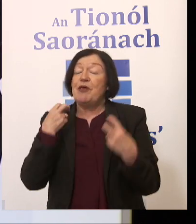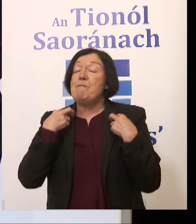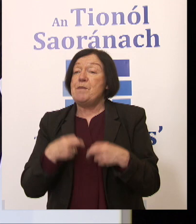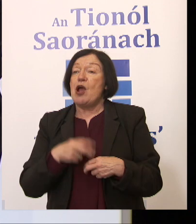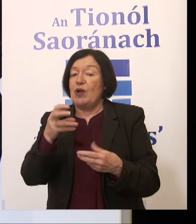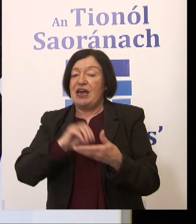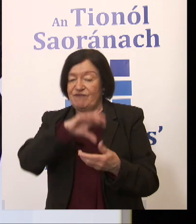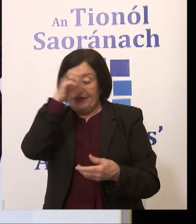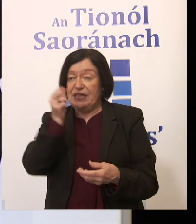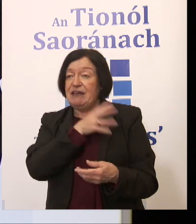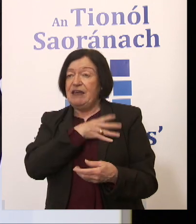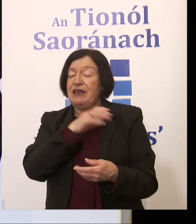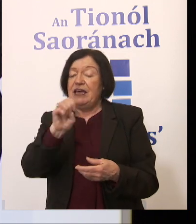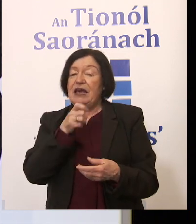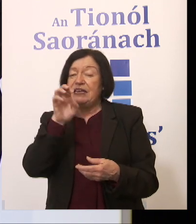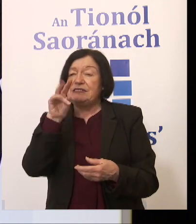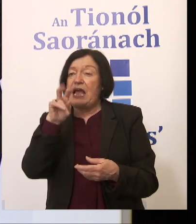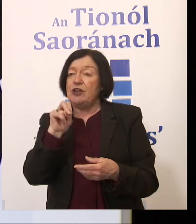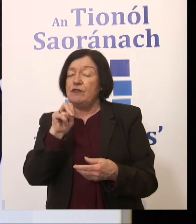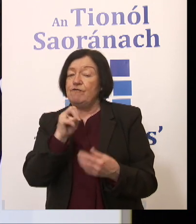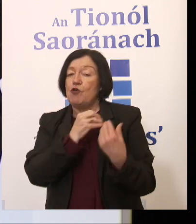have the executive functions. And